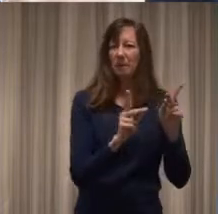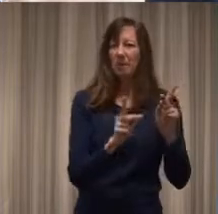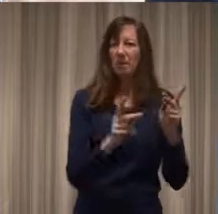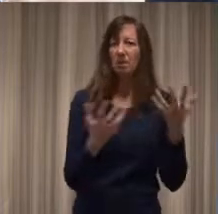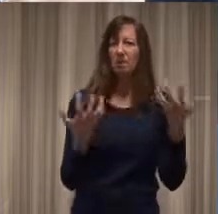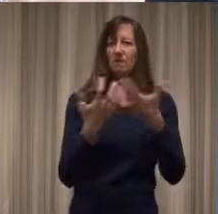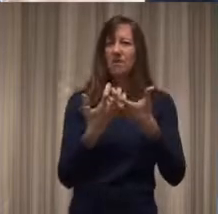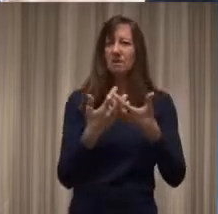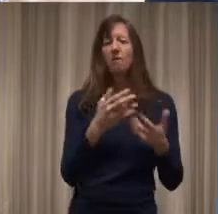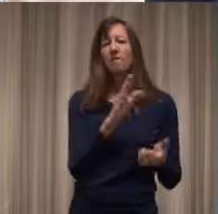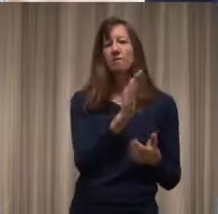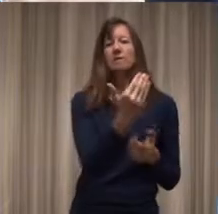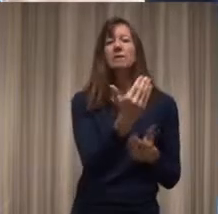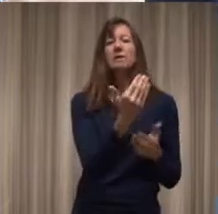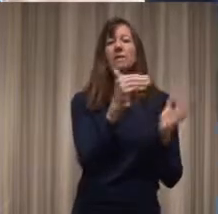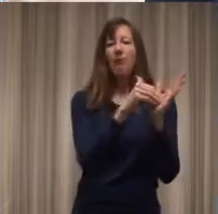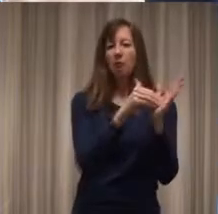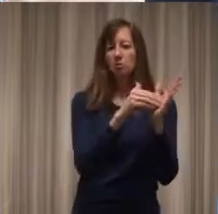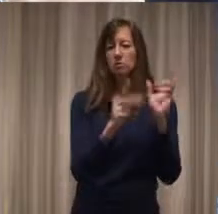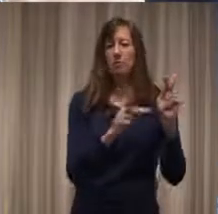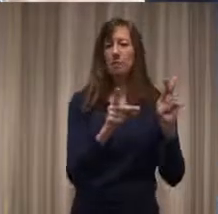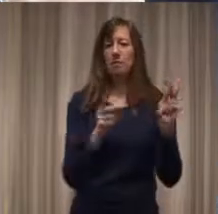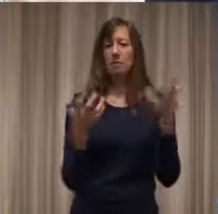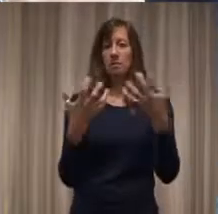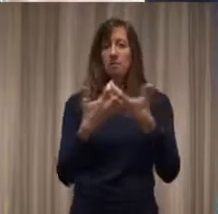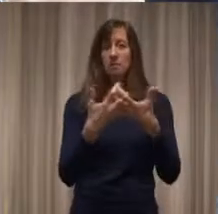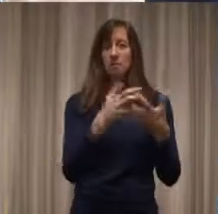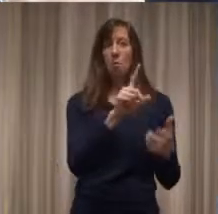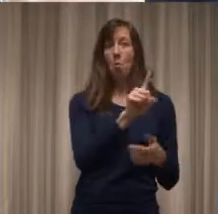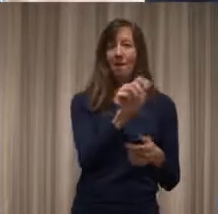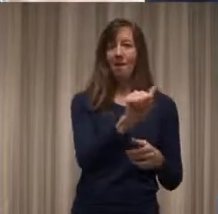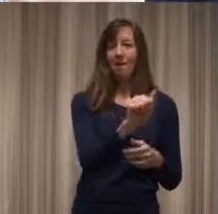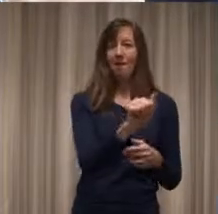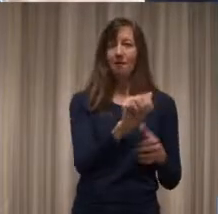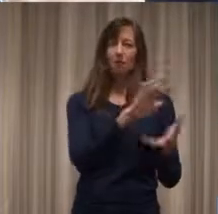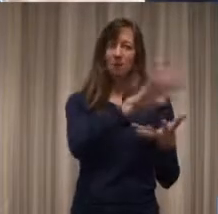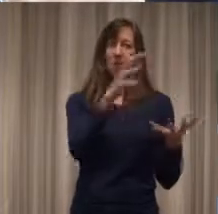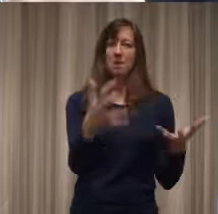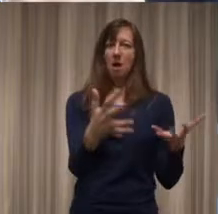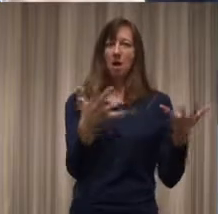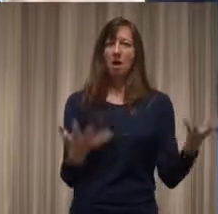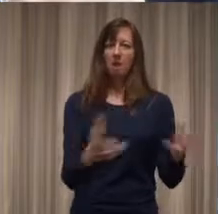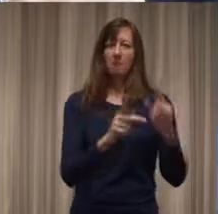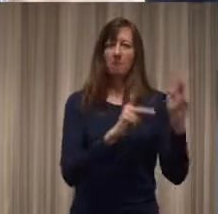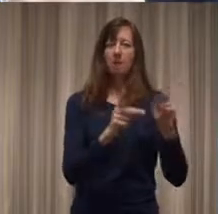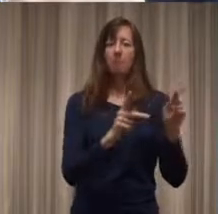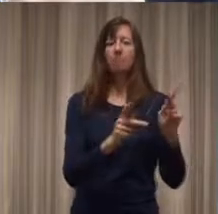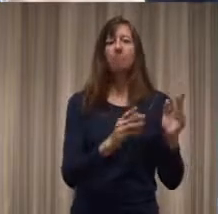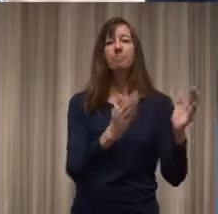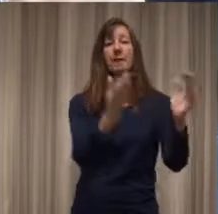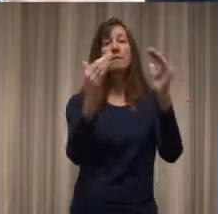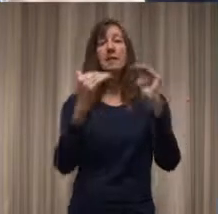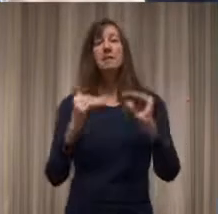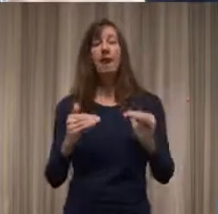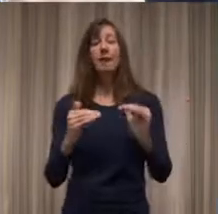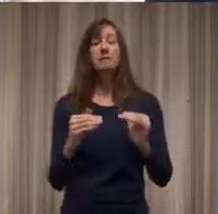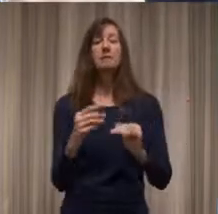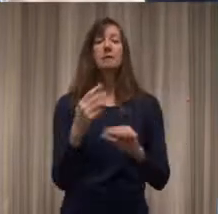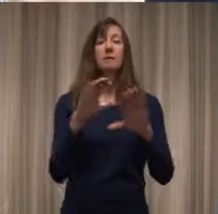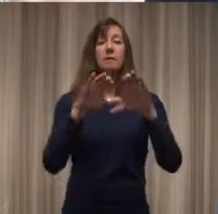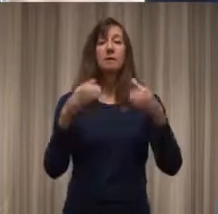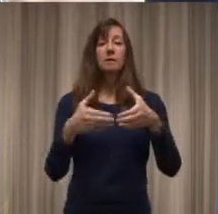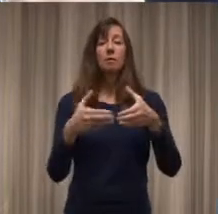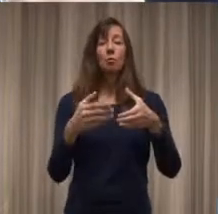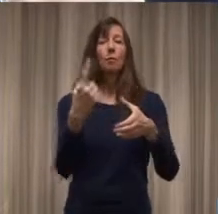significant number of folks in 1A. Then the second category is phase 1B. This was just